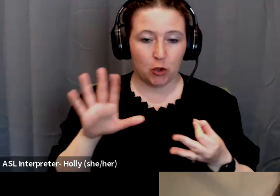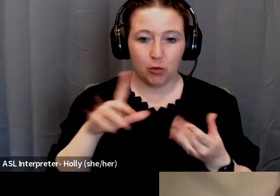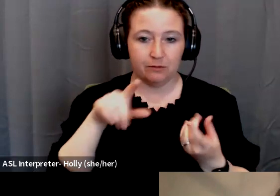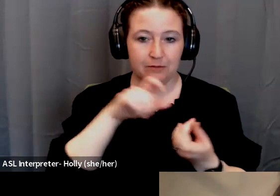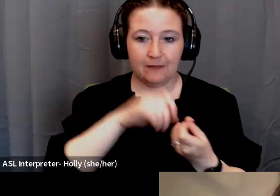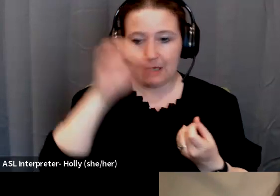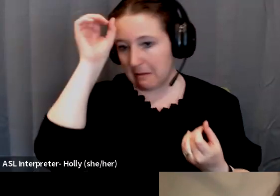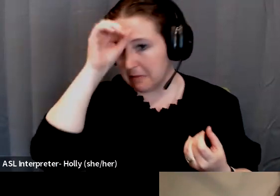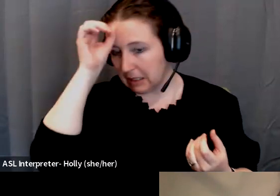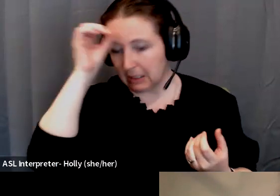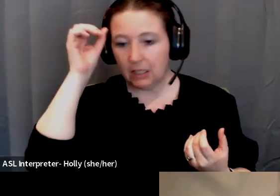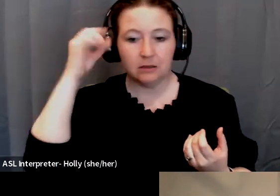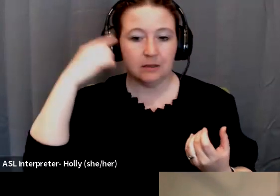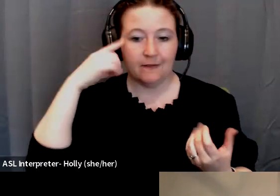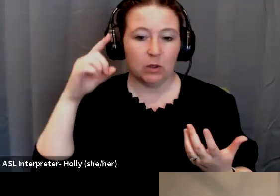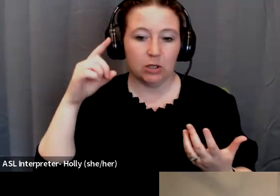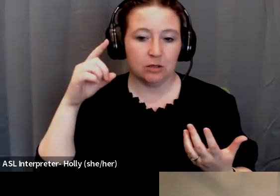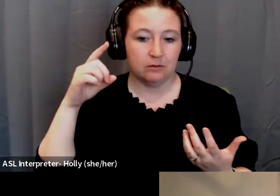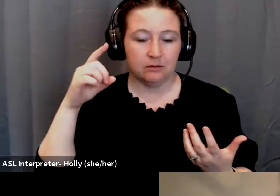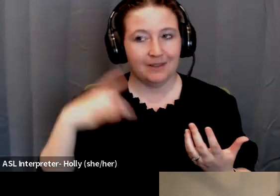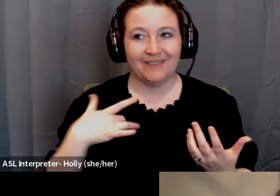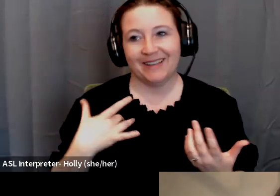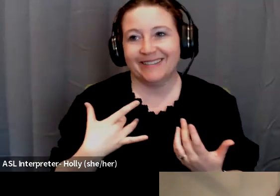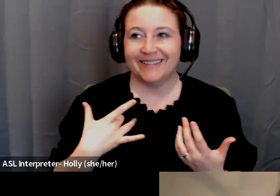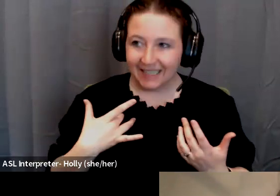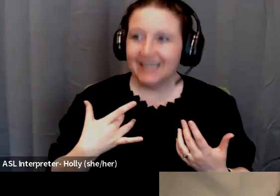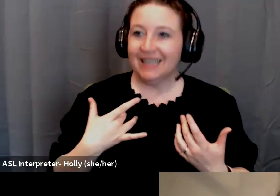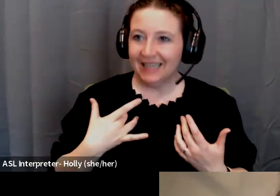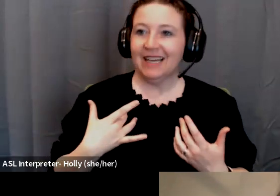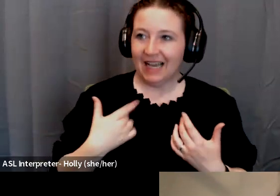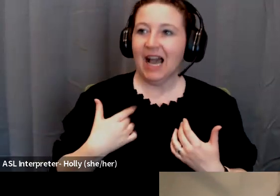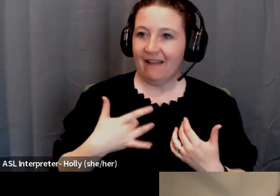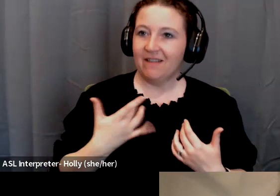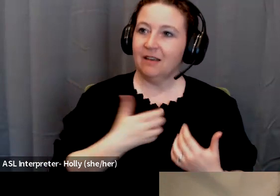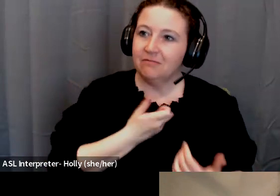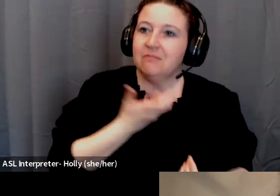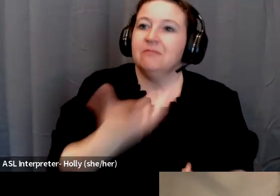in a way that makes you feel like you've done the job that you came there to do.